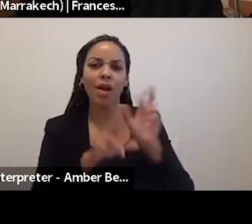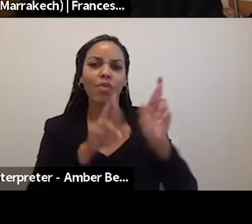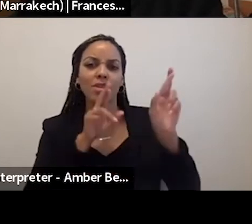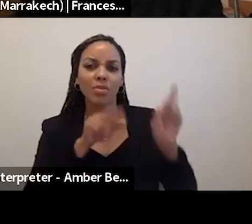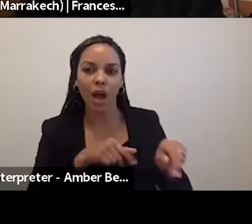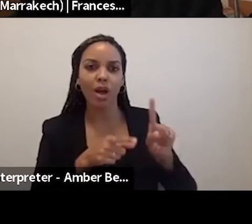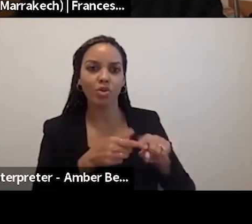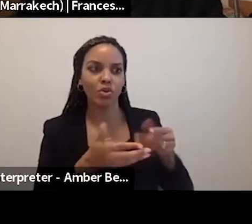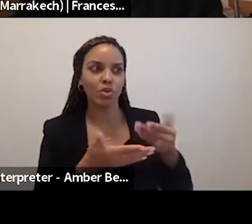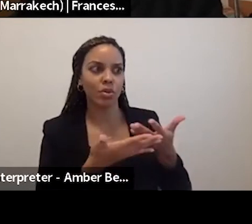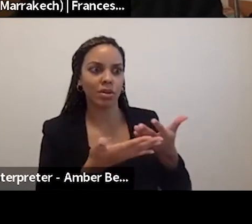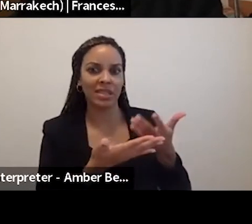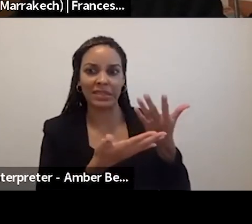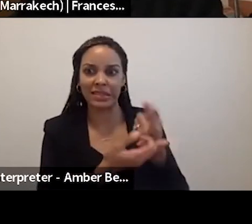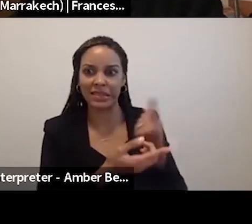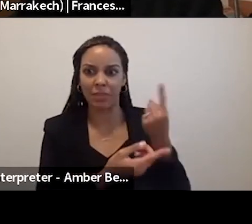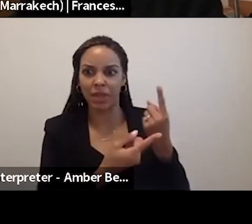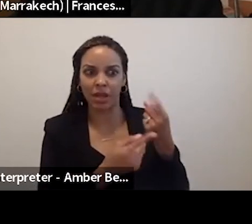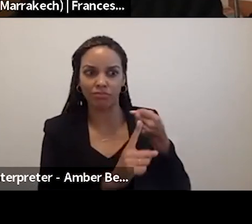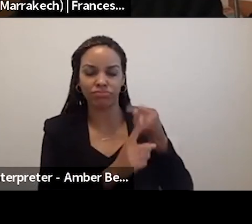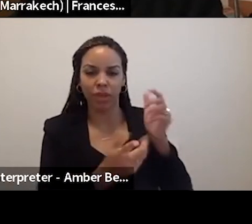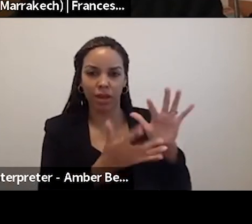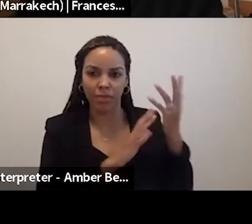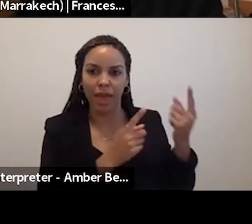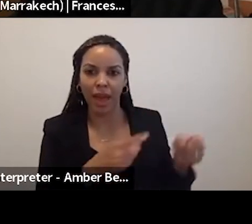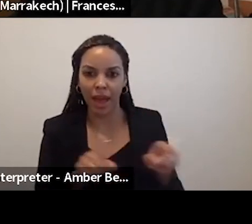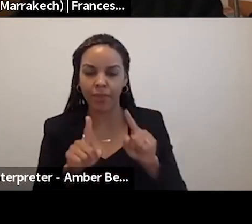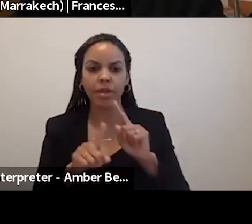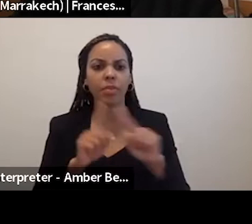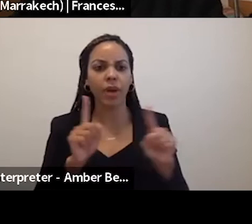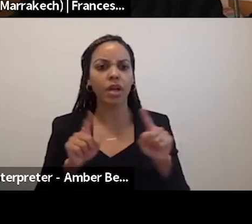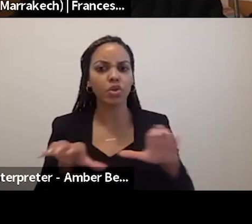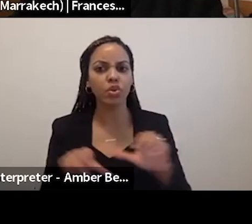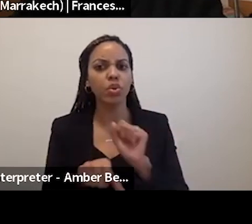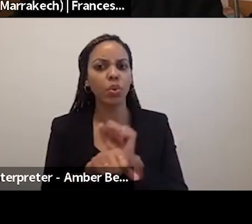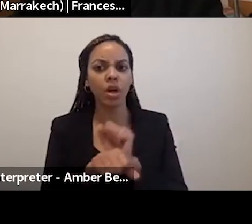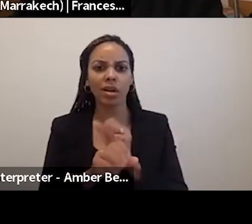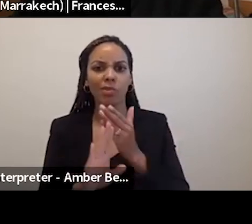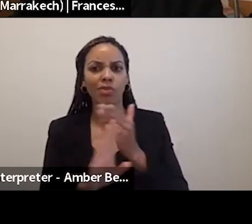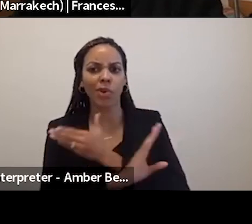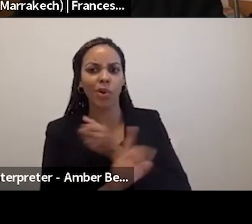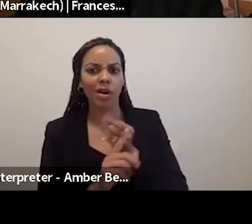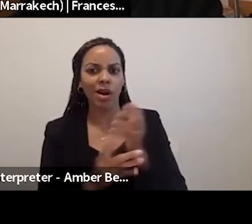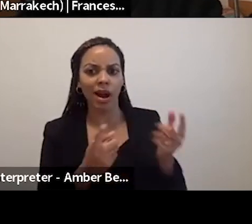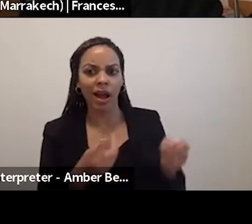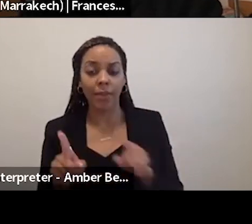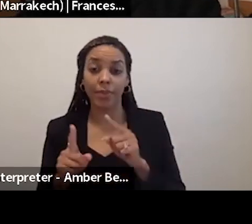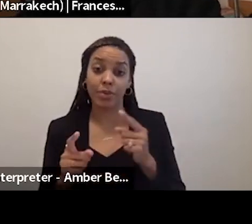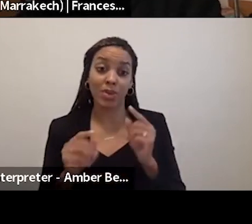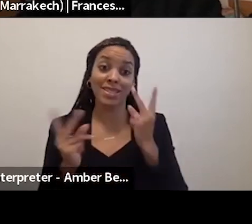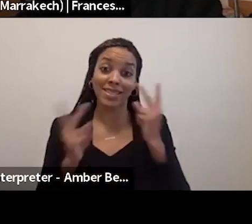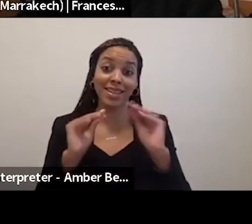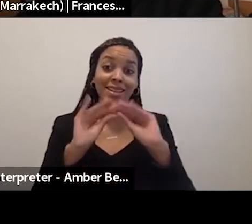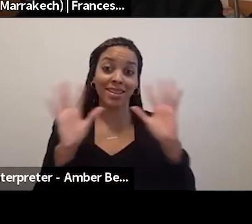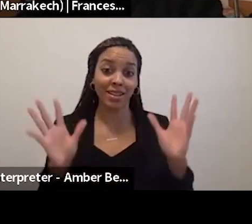currently happening? Because as we see, the art world has been shaking, y'all, since this has all happened, and a lot of changes have been made that